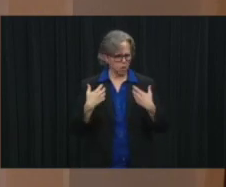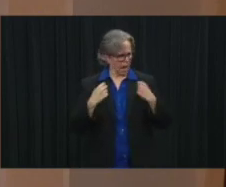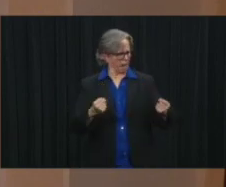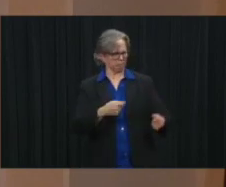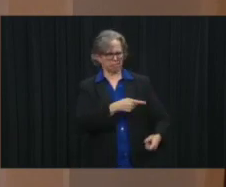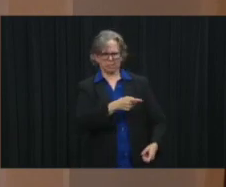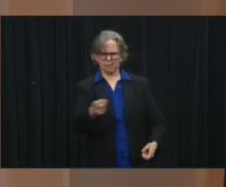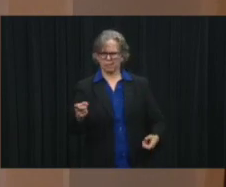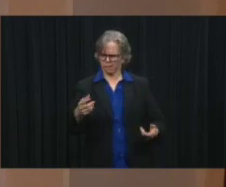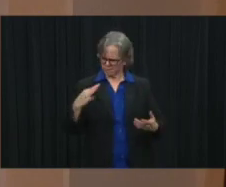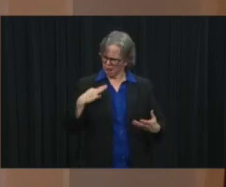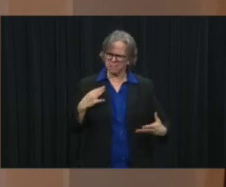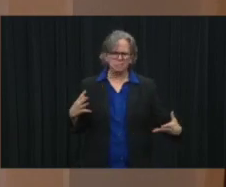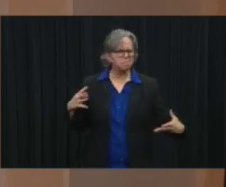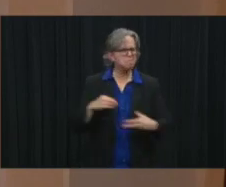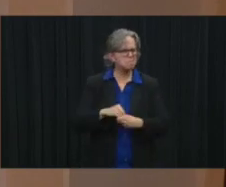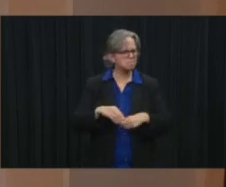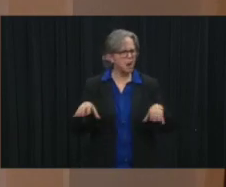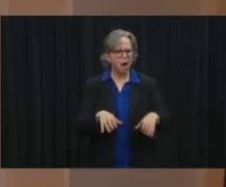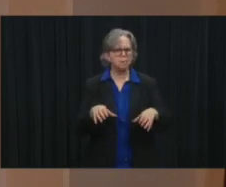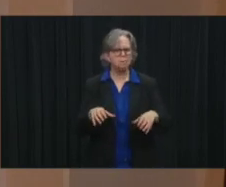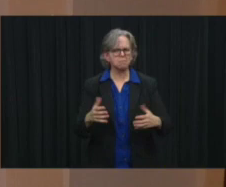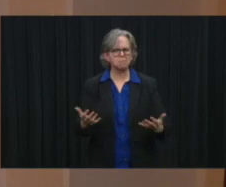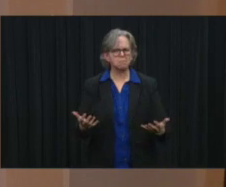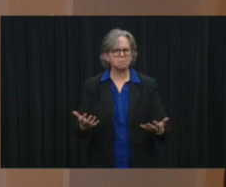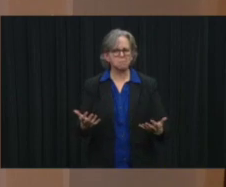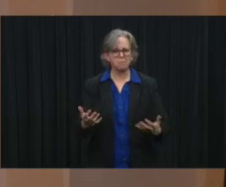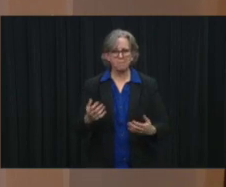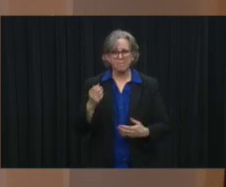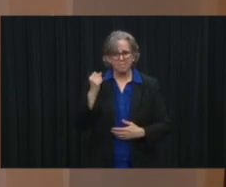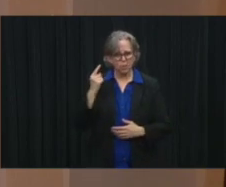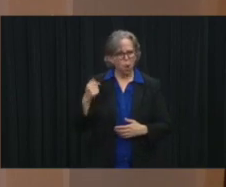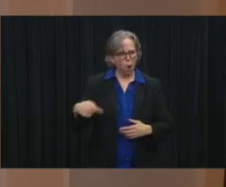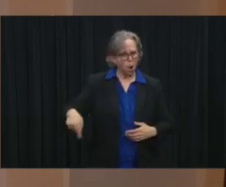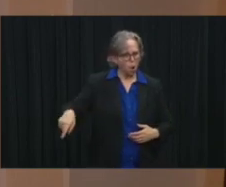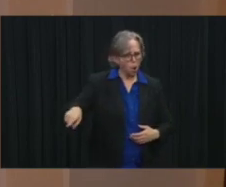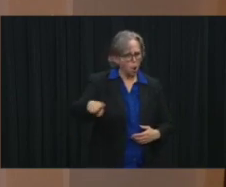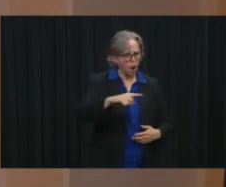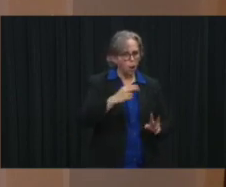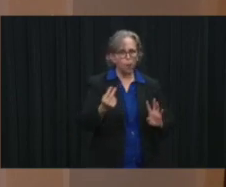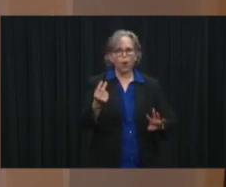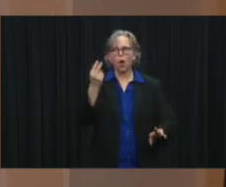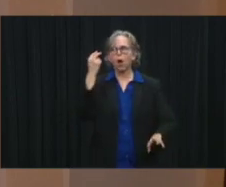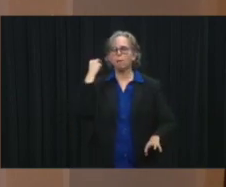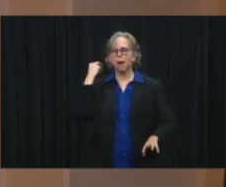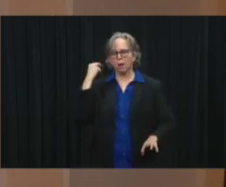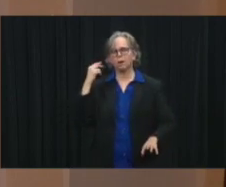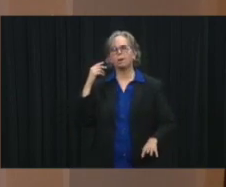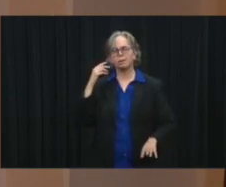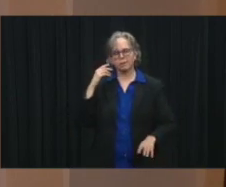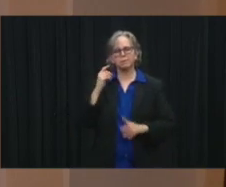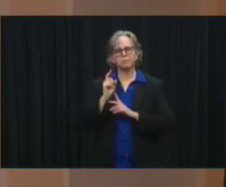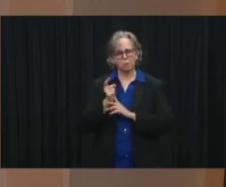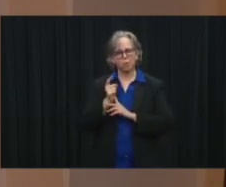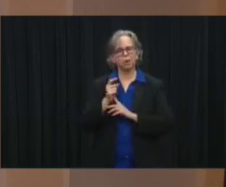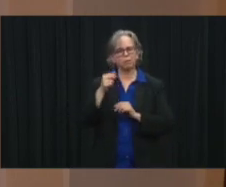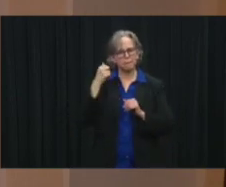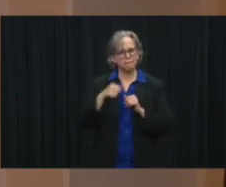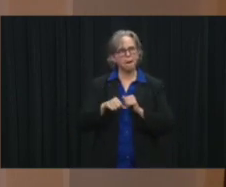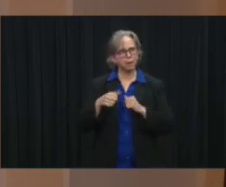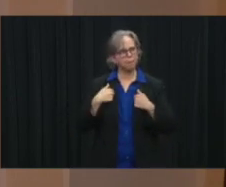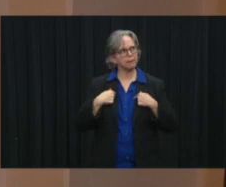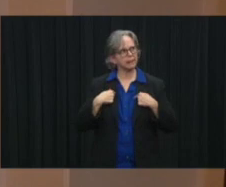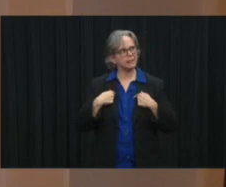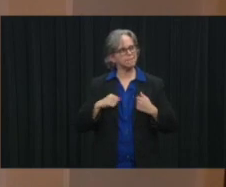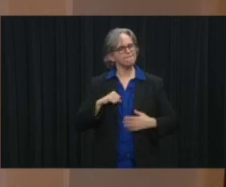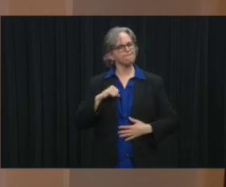we'll all look back at this pandemic of 2020 and remember what we did. We remember what we did to do